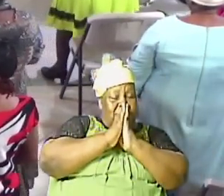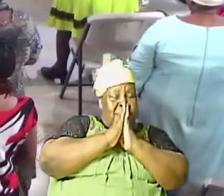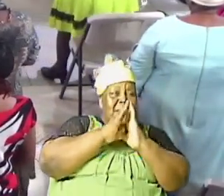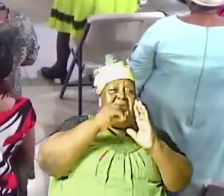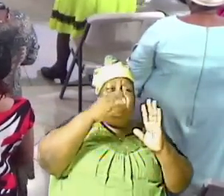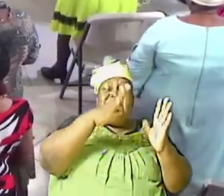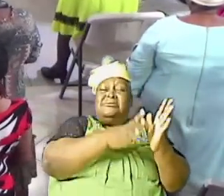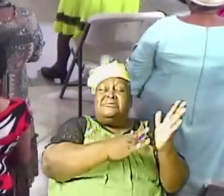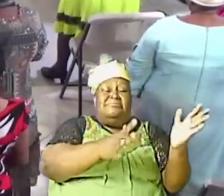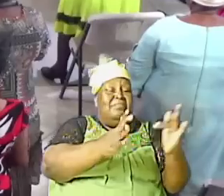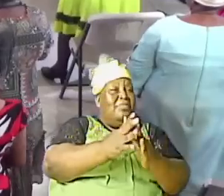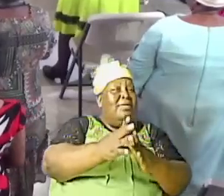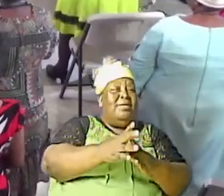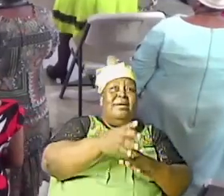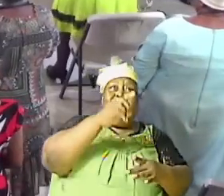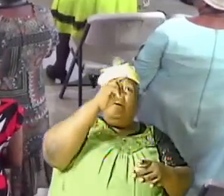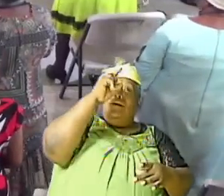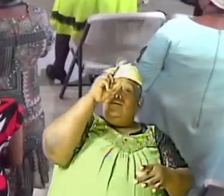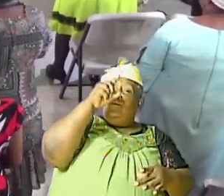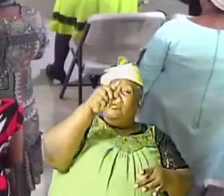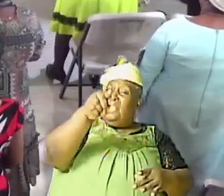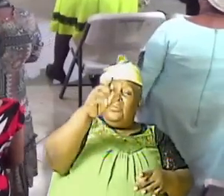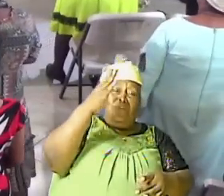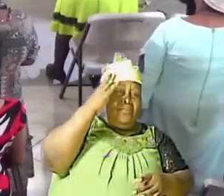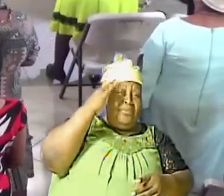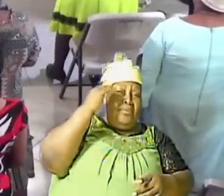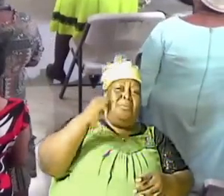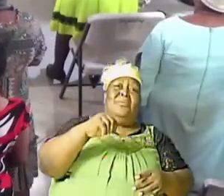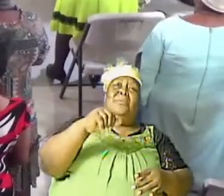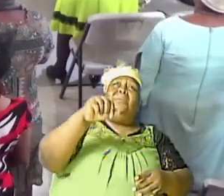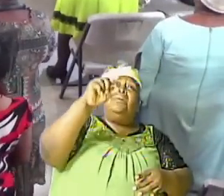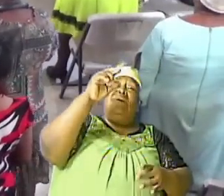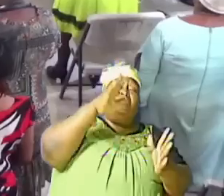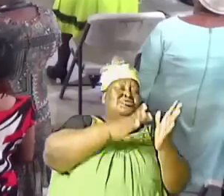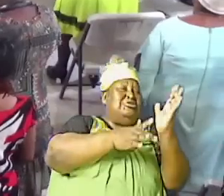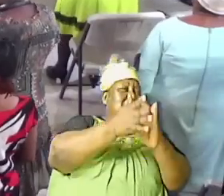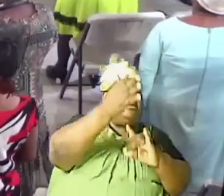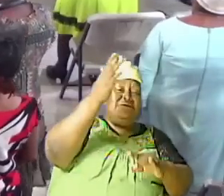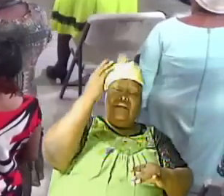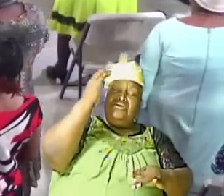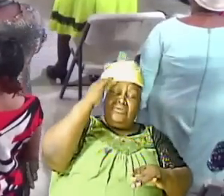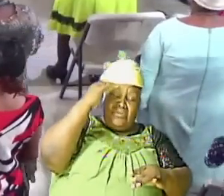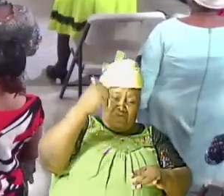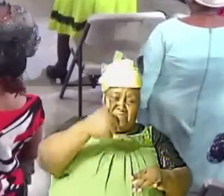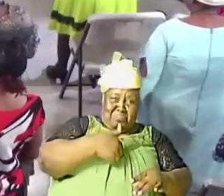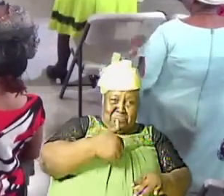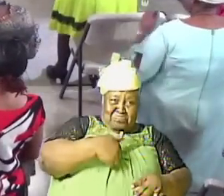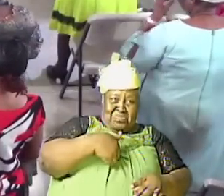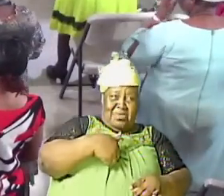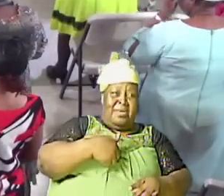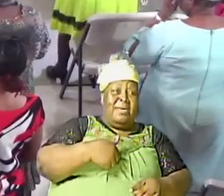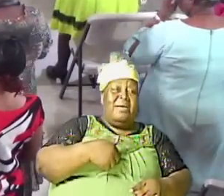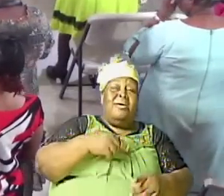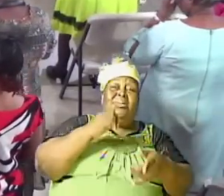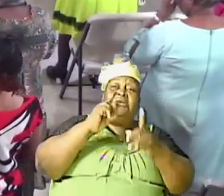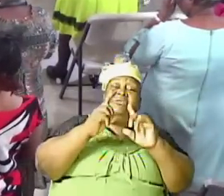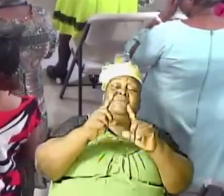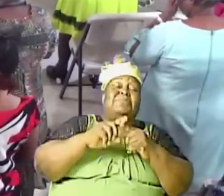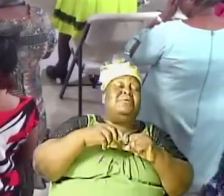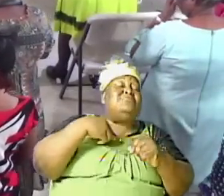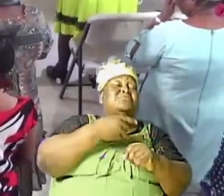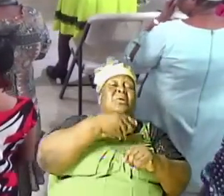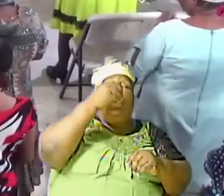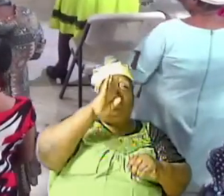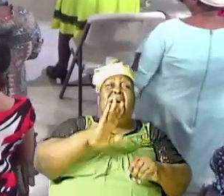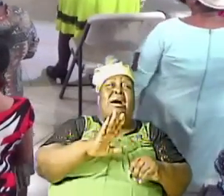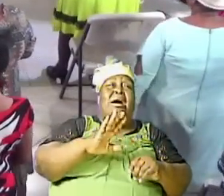on, saints of God. You know He knows. I know He know me. And we're going to talk to our God this morning. And we're going to